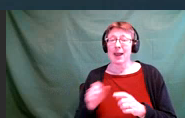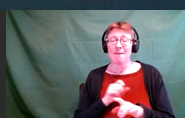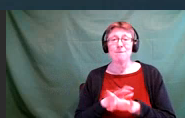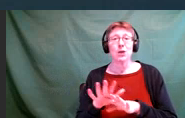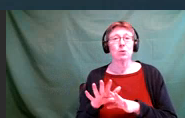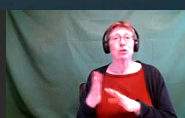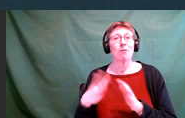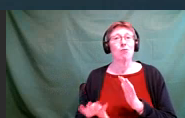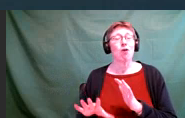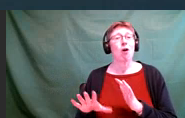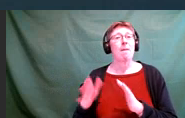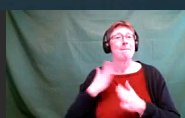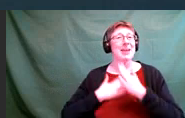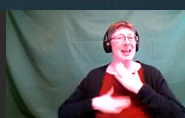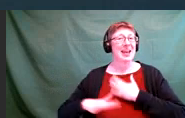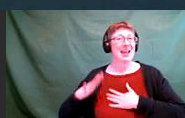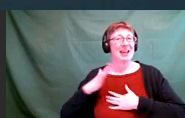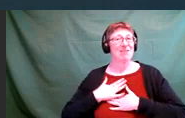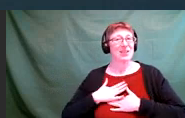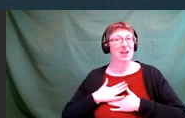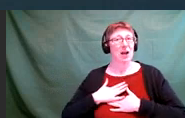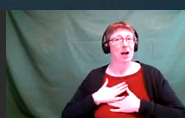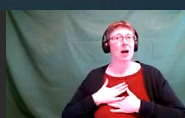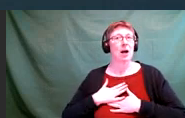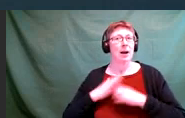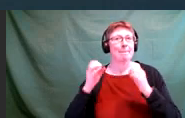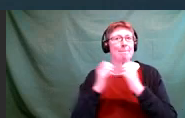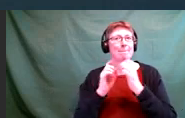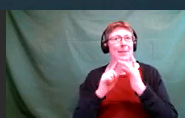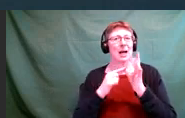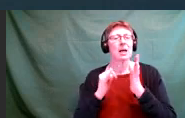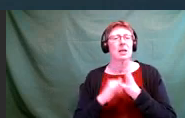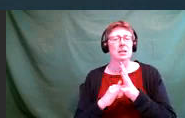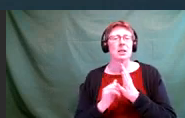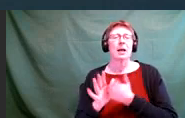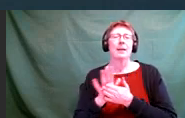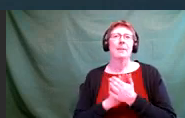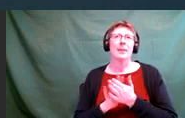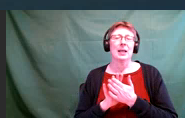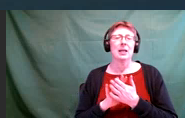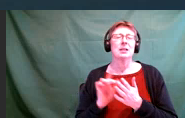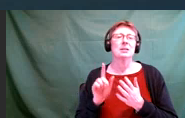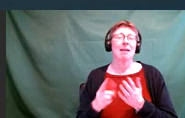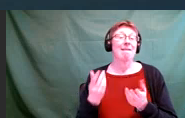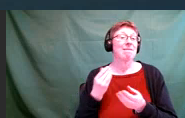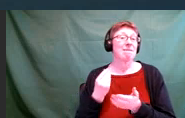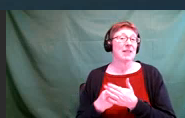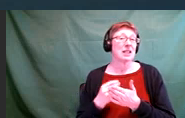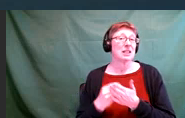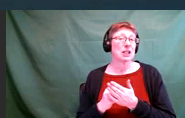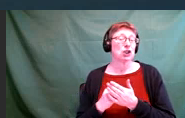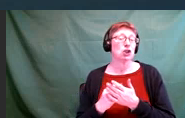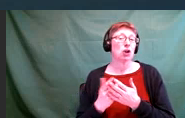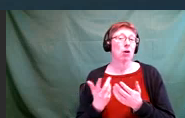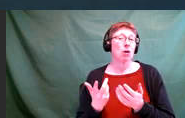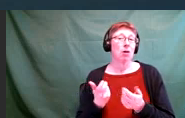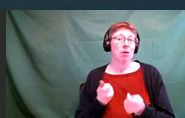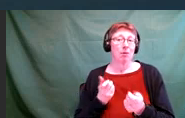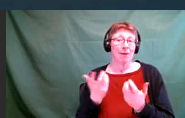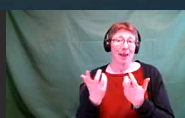bias, that it opens up the idea of financial engineering to create